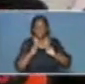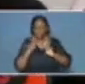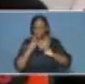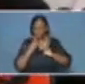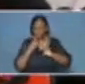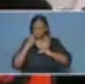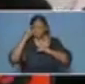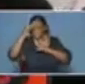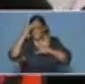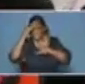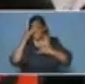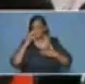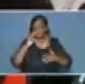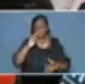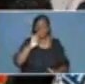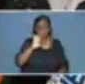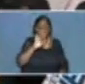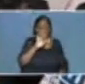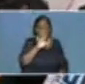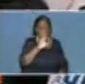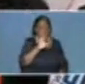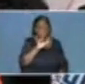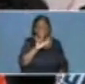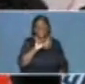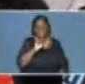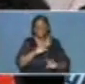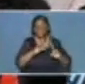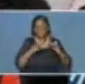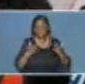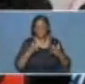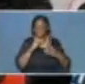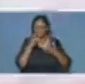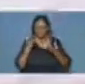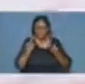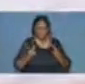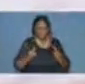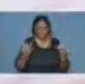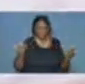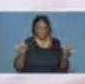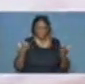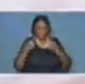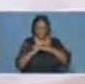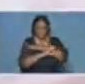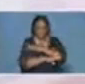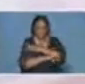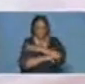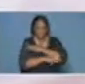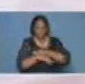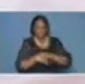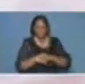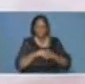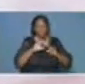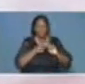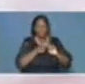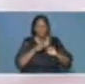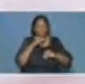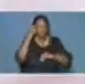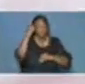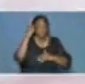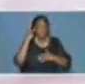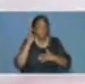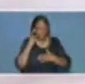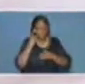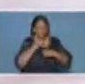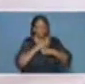measles, outbreaks of polio, and we don't want that to come into the country and impact our youth. And here's some sound advice to parents on ensuring